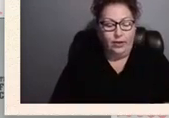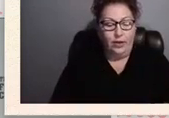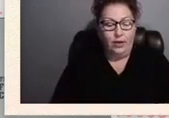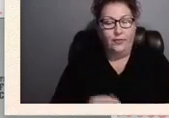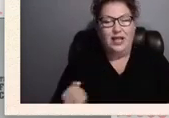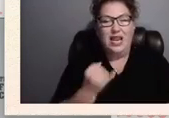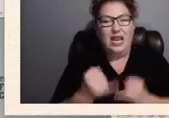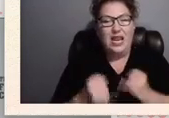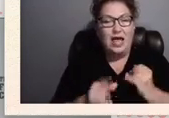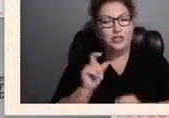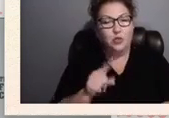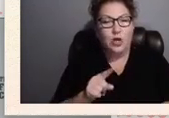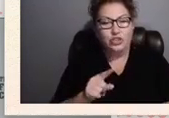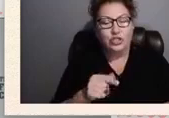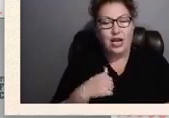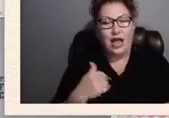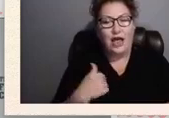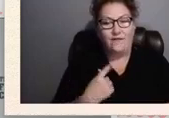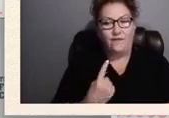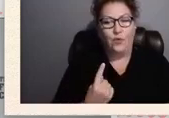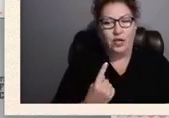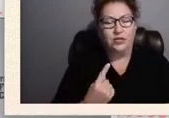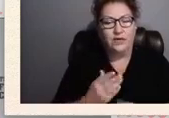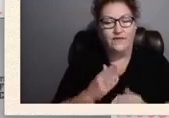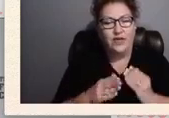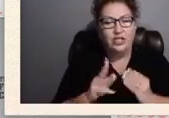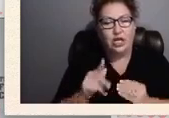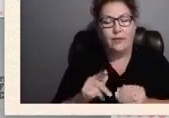Last question, then I kind of have one to finish it off. But